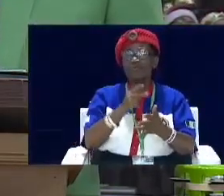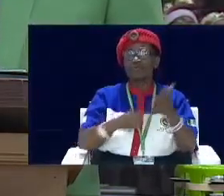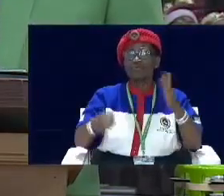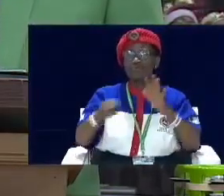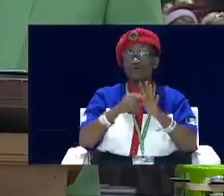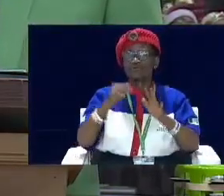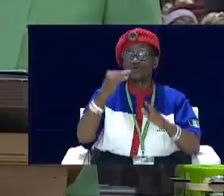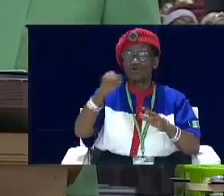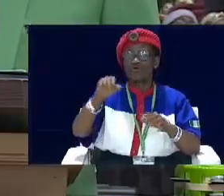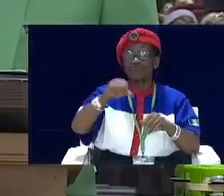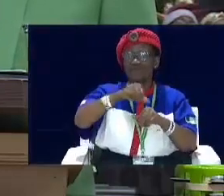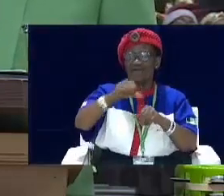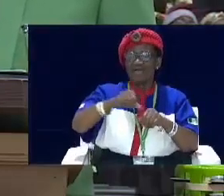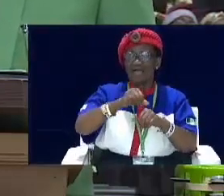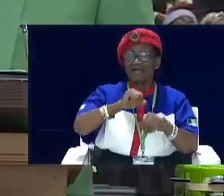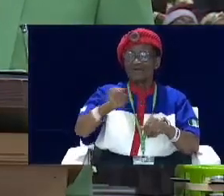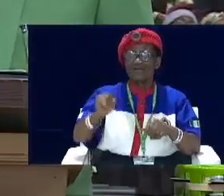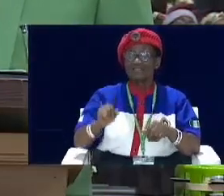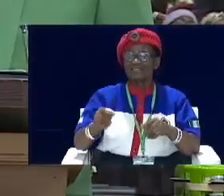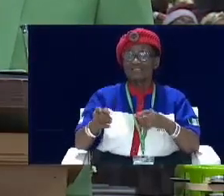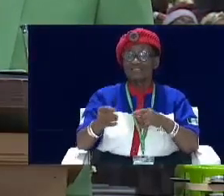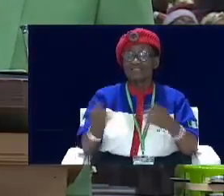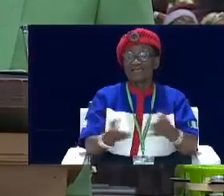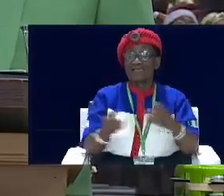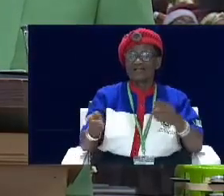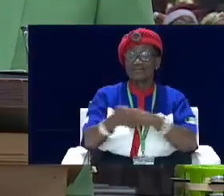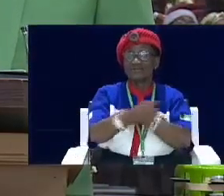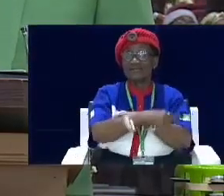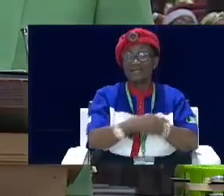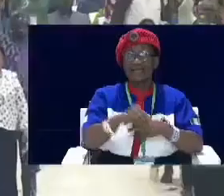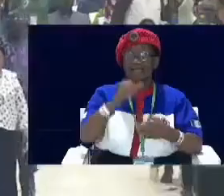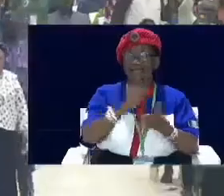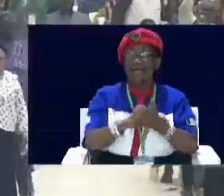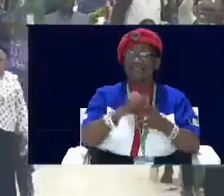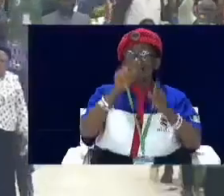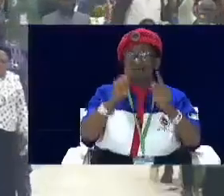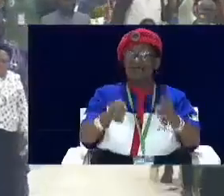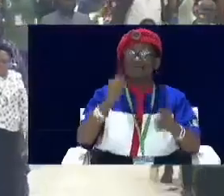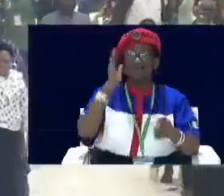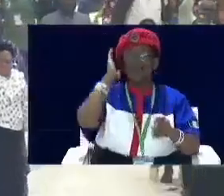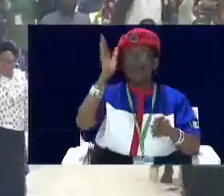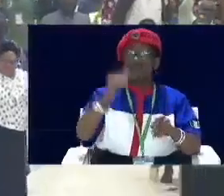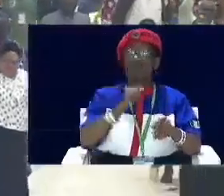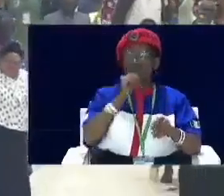òróró yan ìlọ́po méjì tí ń bẹ ní ìlú nìyí. That fellow will not see the new year. Ẹni náà